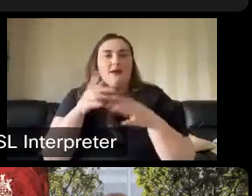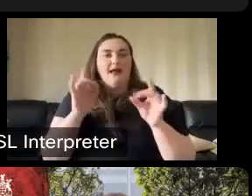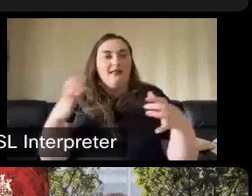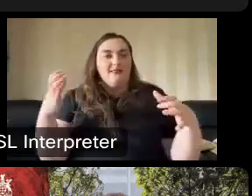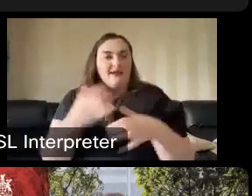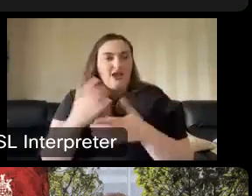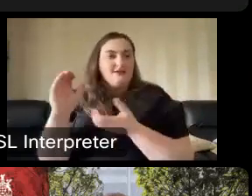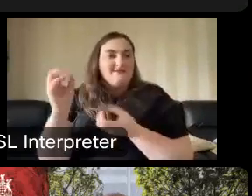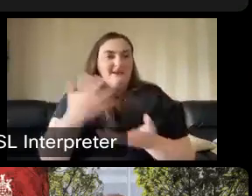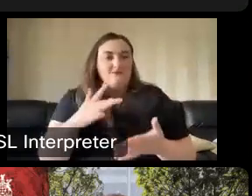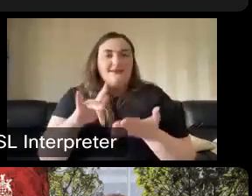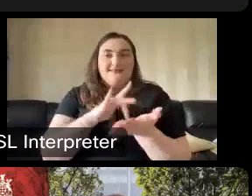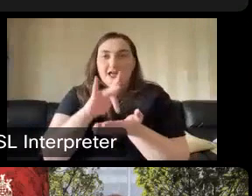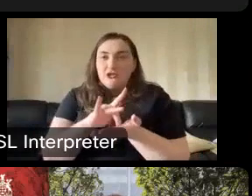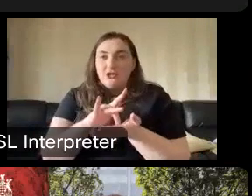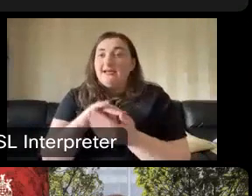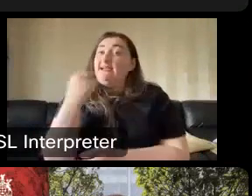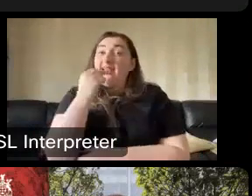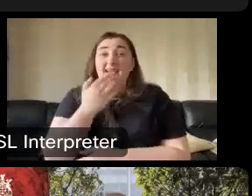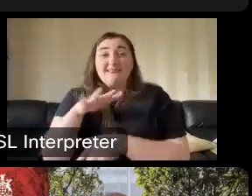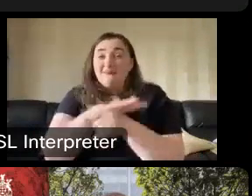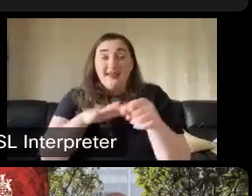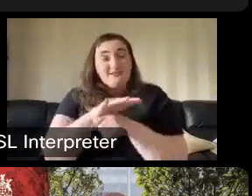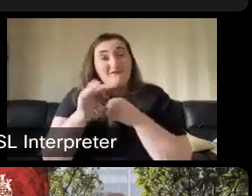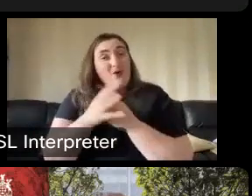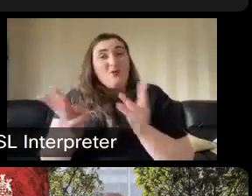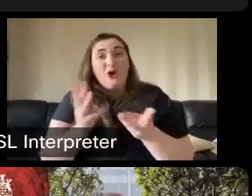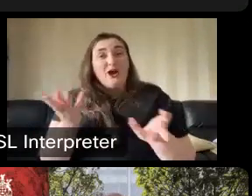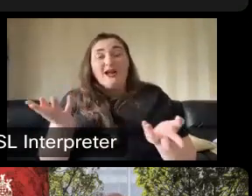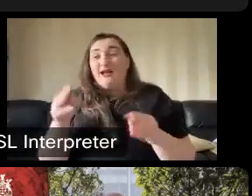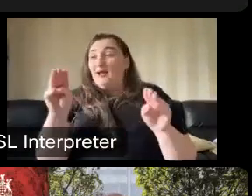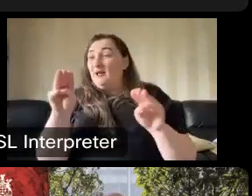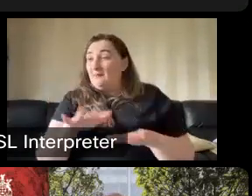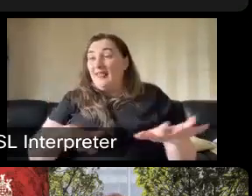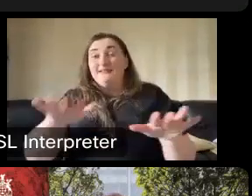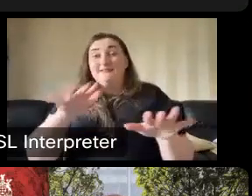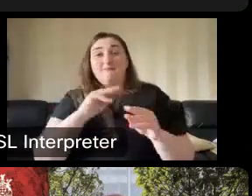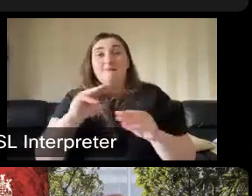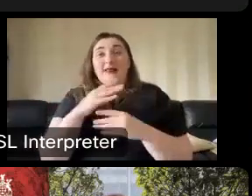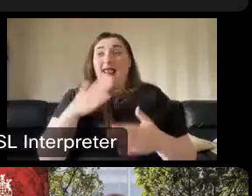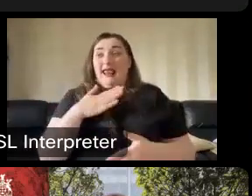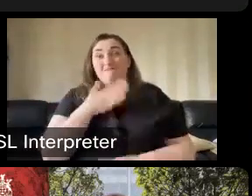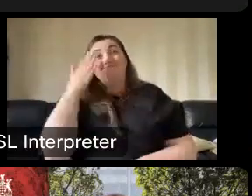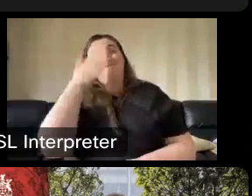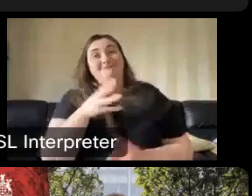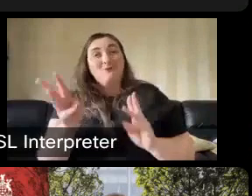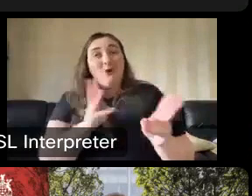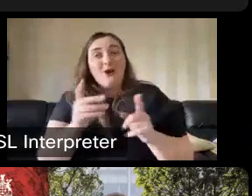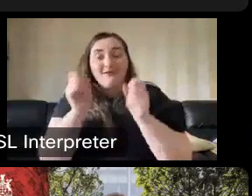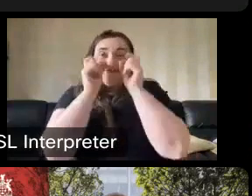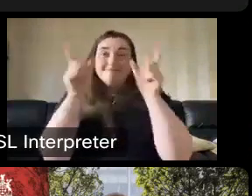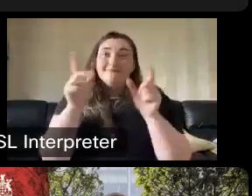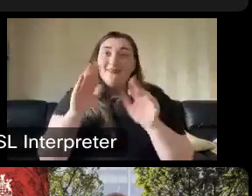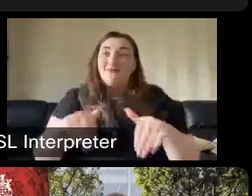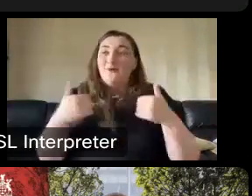delivery centres nice places to work, places that people want to come to work. And I wake up in the morning and they